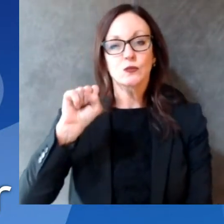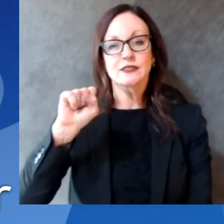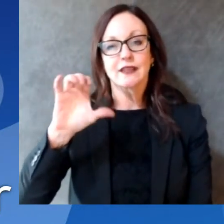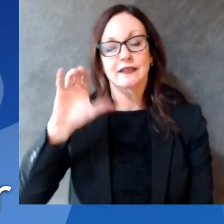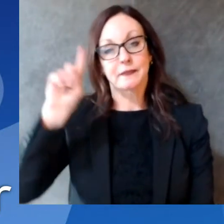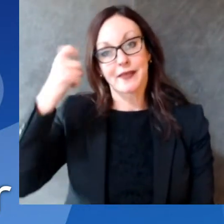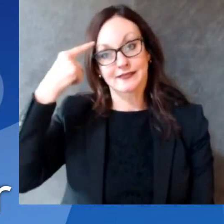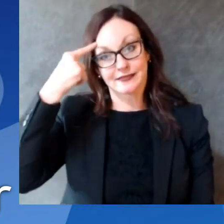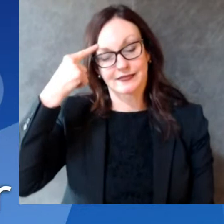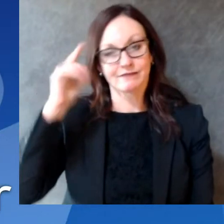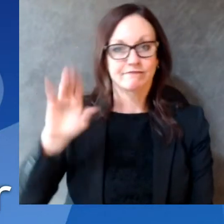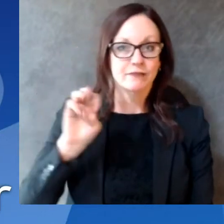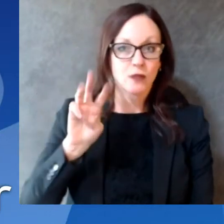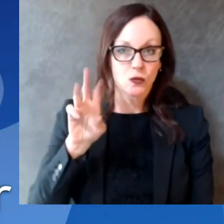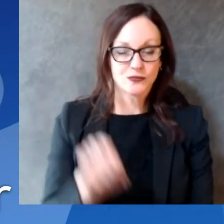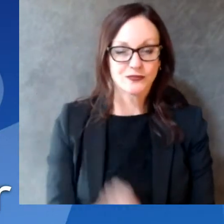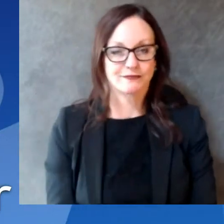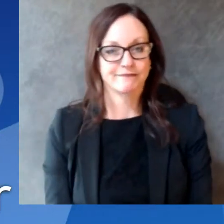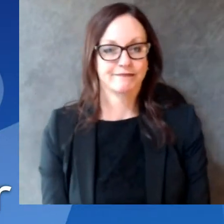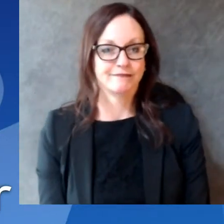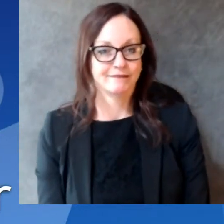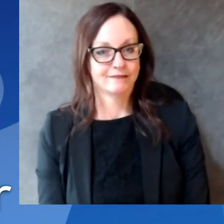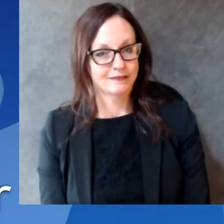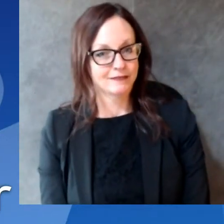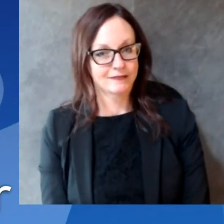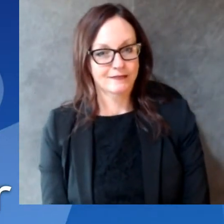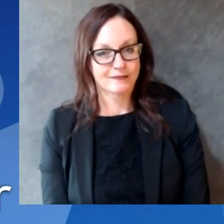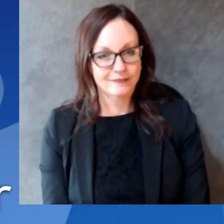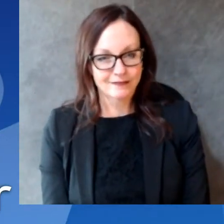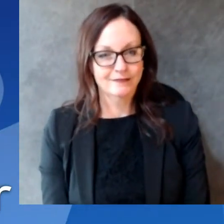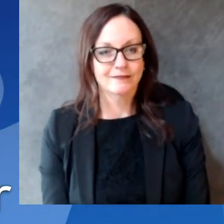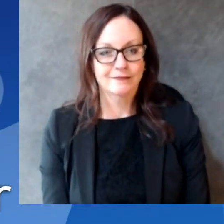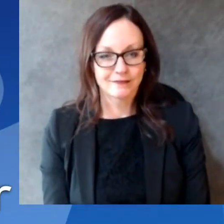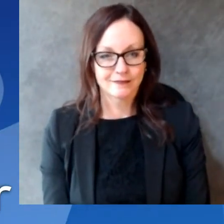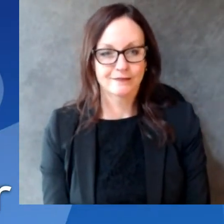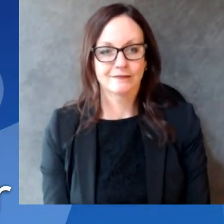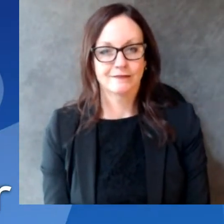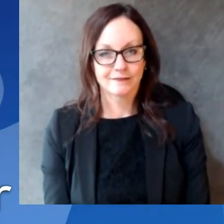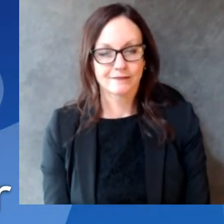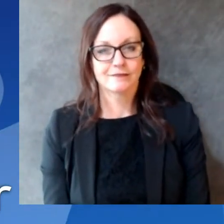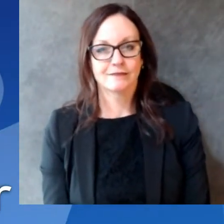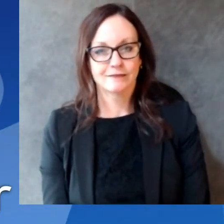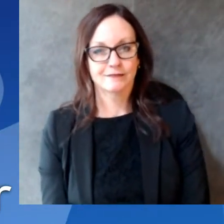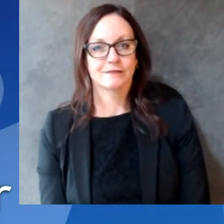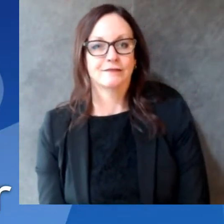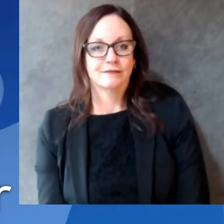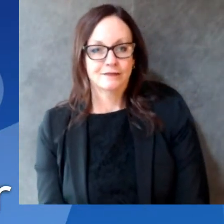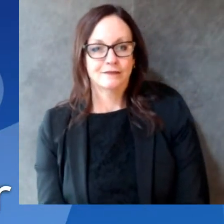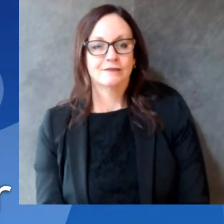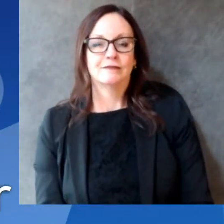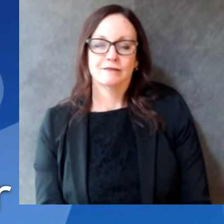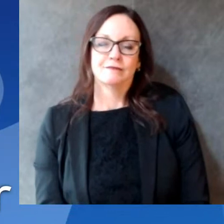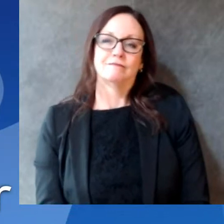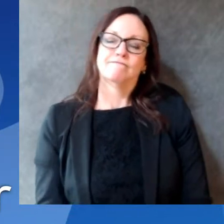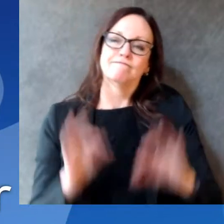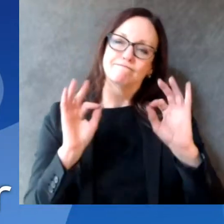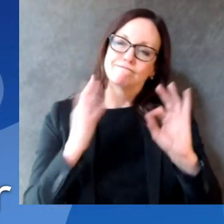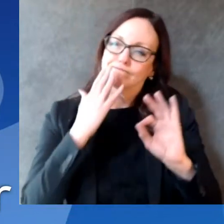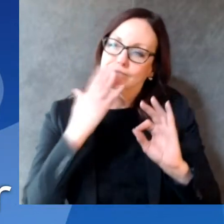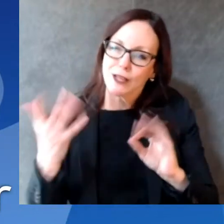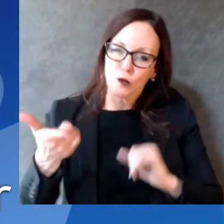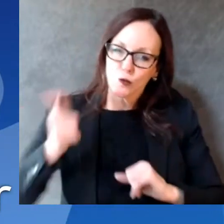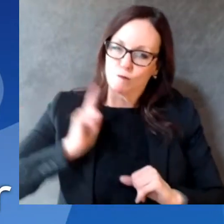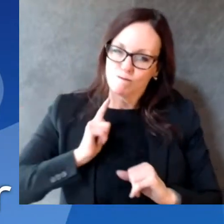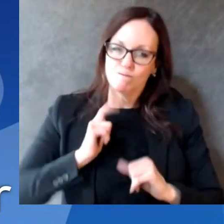WISC. Hi, thanks for taking my question. I was just wondering, I know we talked a little